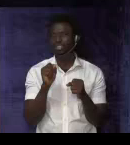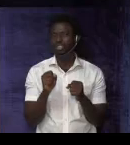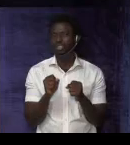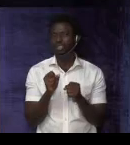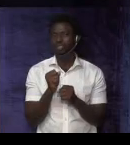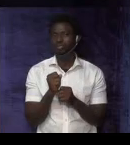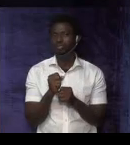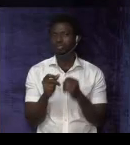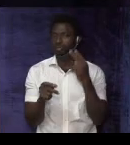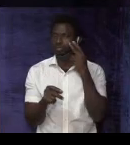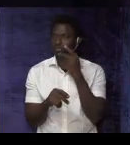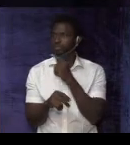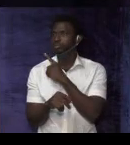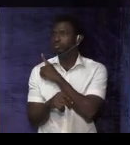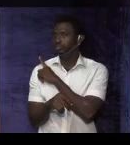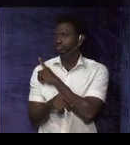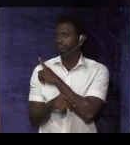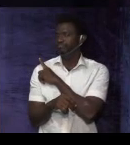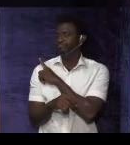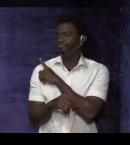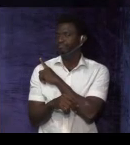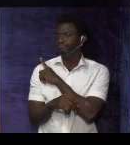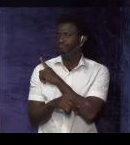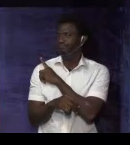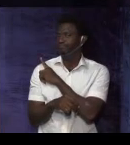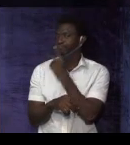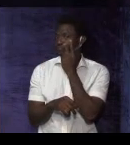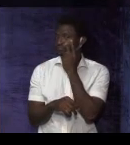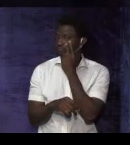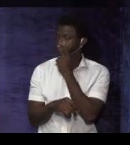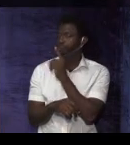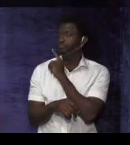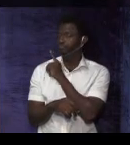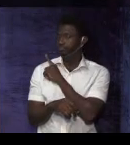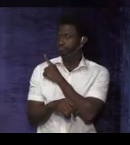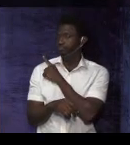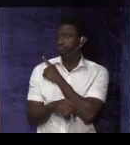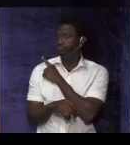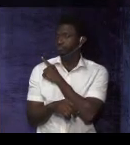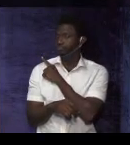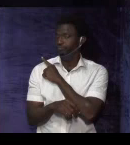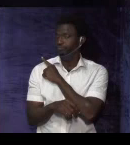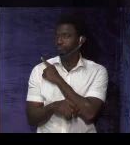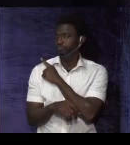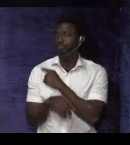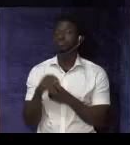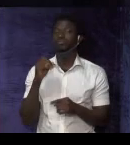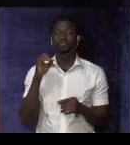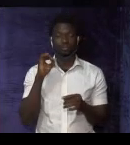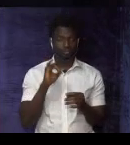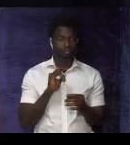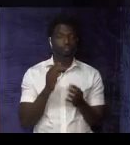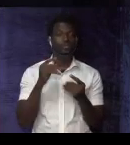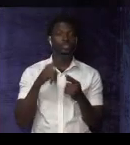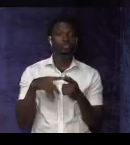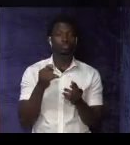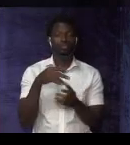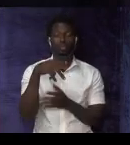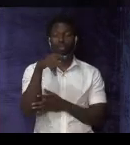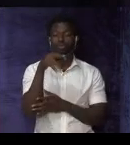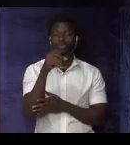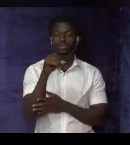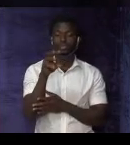let's take a look at something interesting. I want to draw a prism here. I want the top to